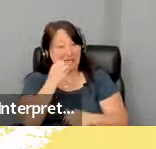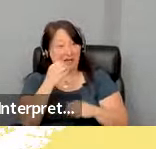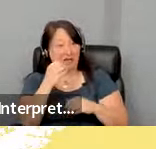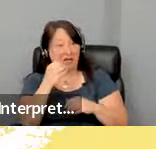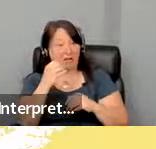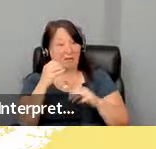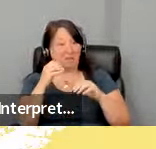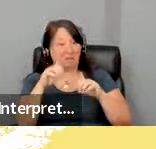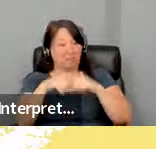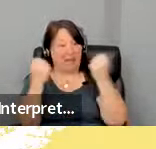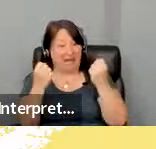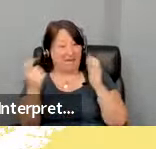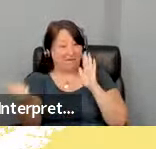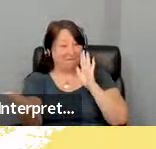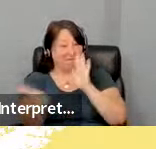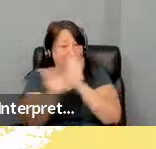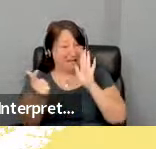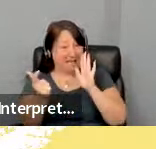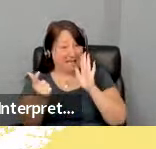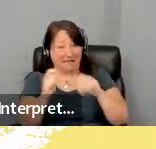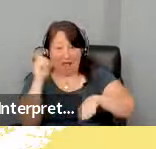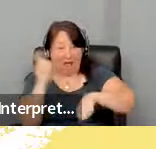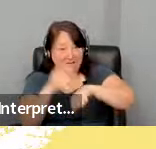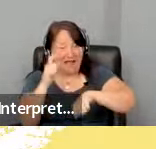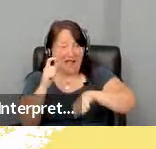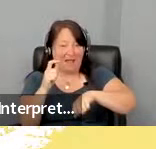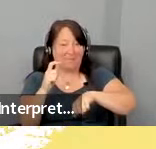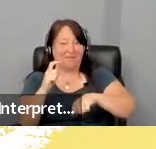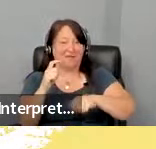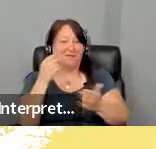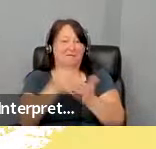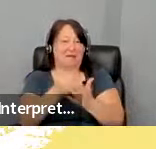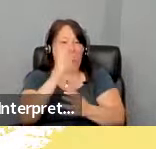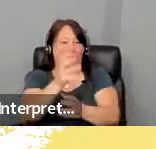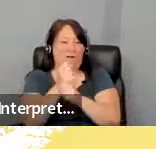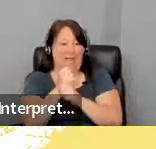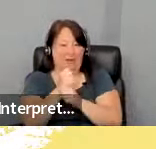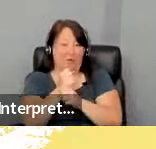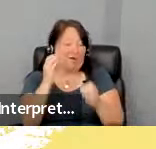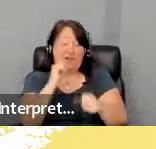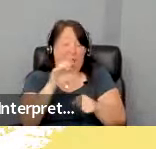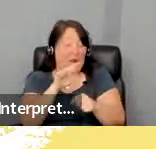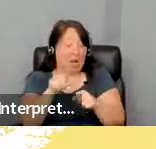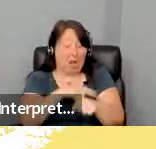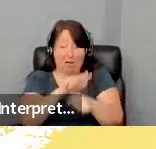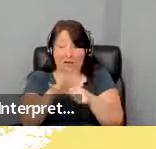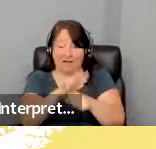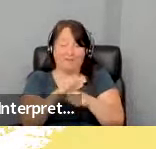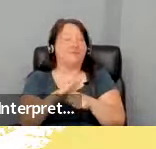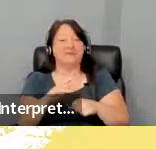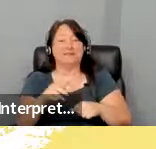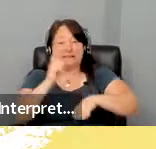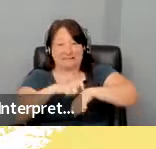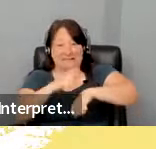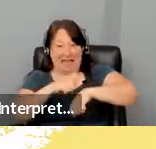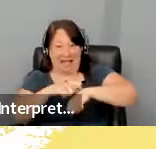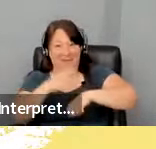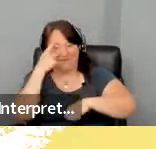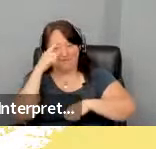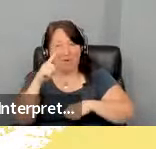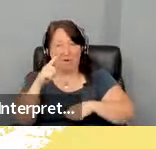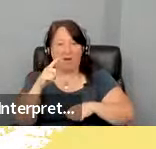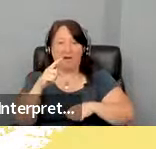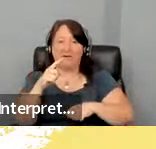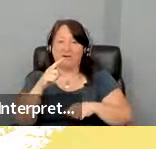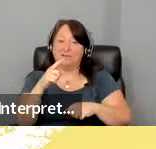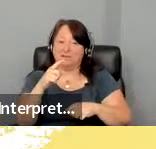don't have your meal on time, or if it's not long enough. The duration of an allowable meal under the Codified Basic